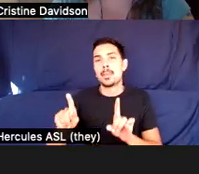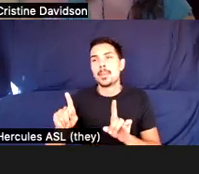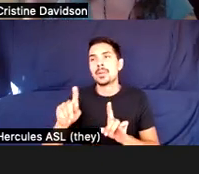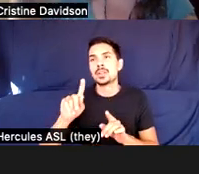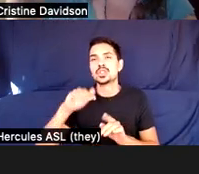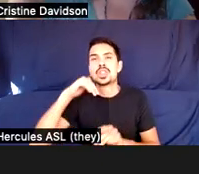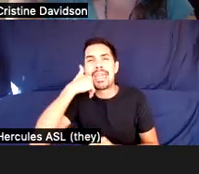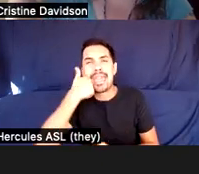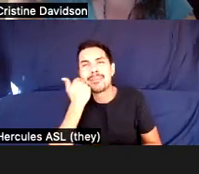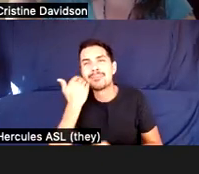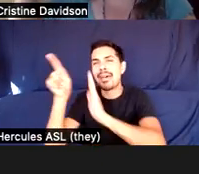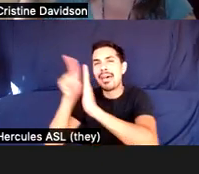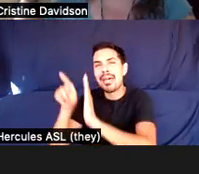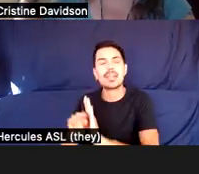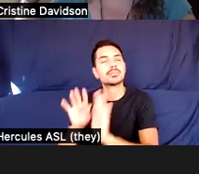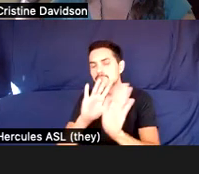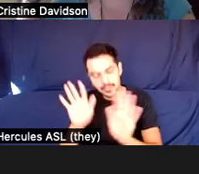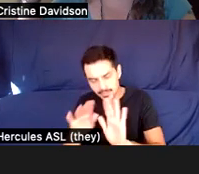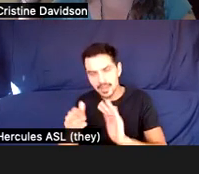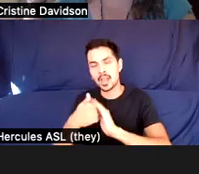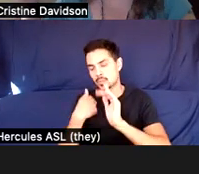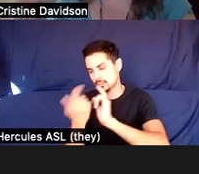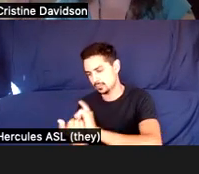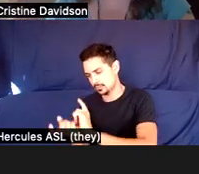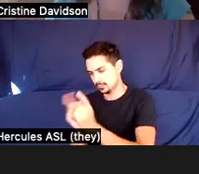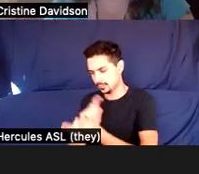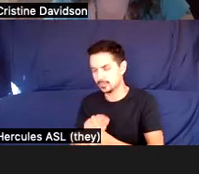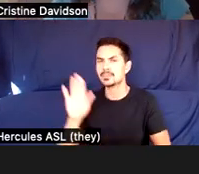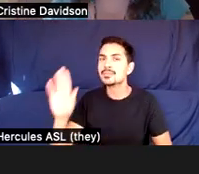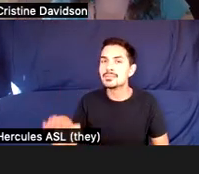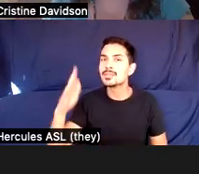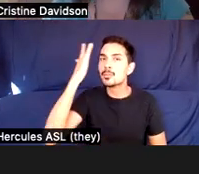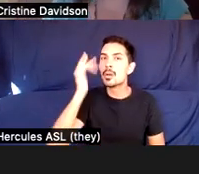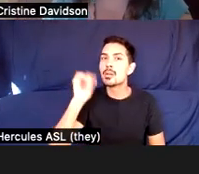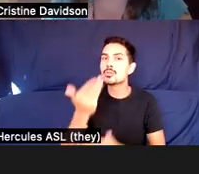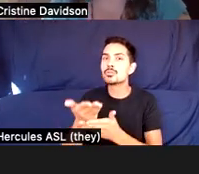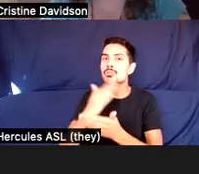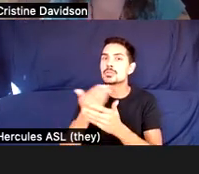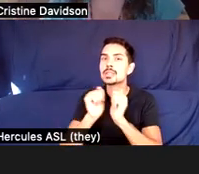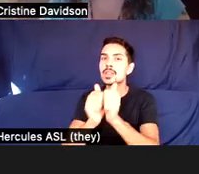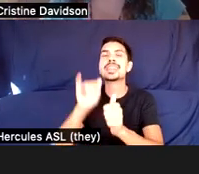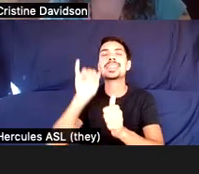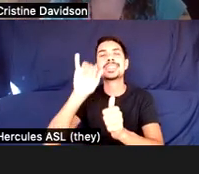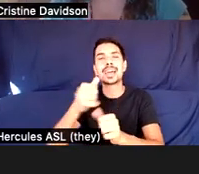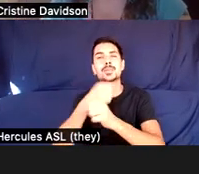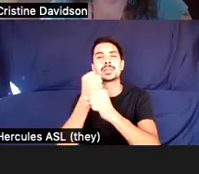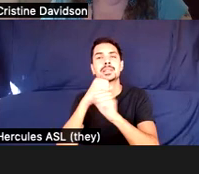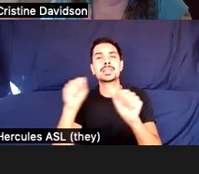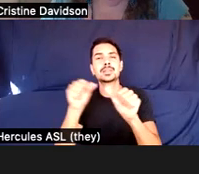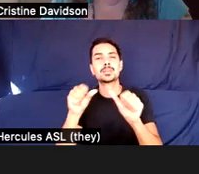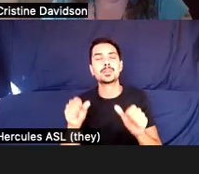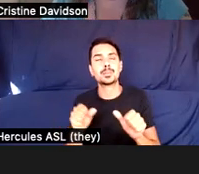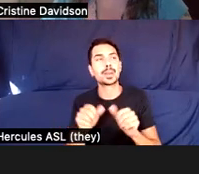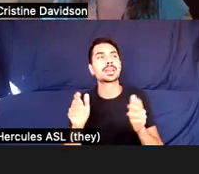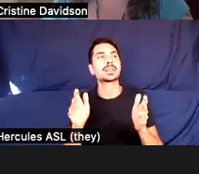and providing an entry point or a safe place to learn, that's what our role is as an advocate. And I just